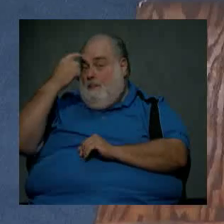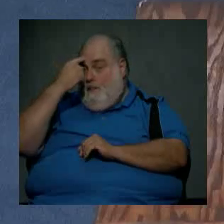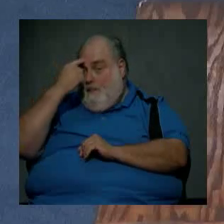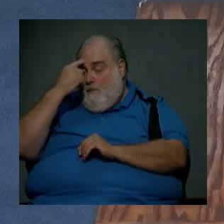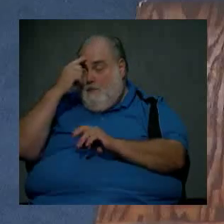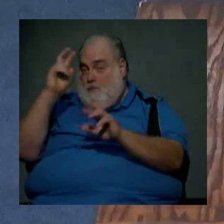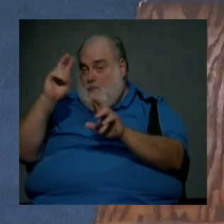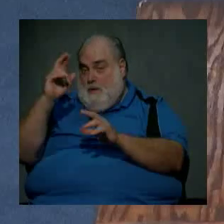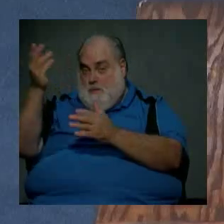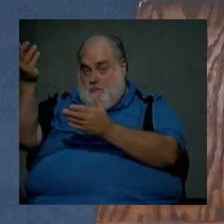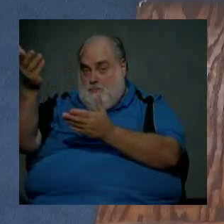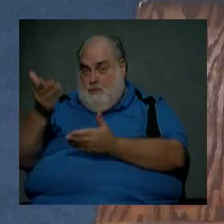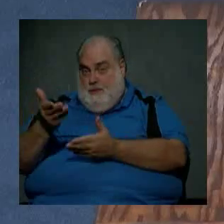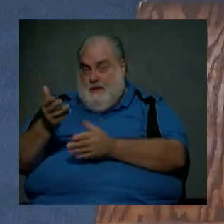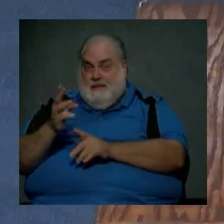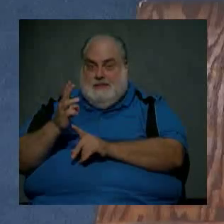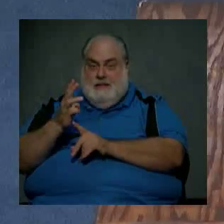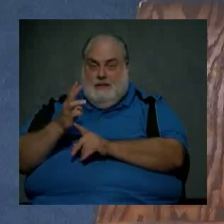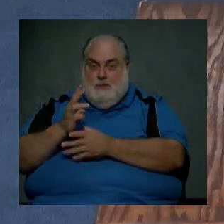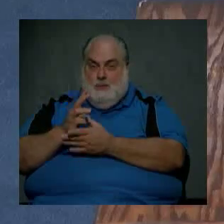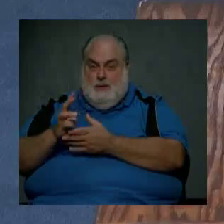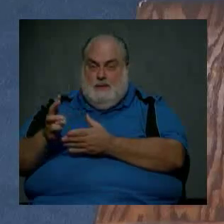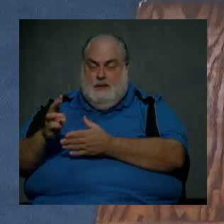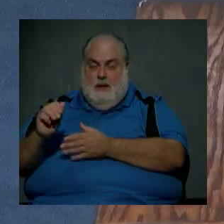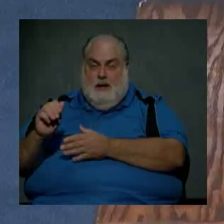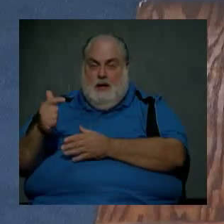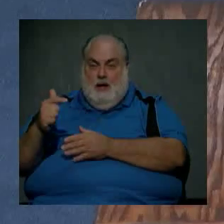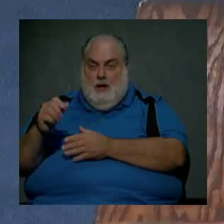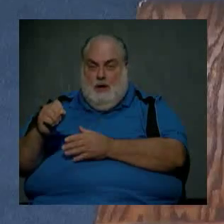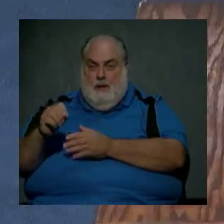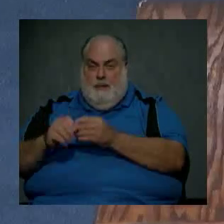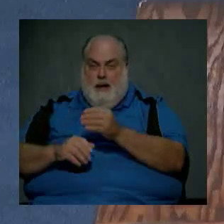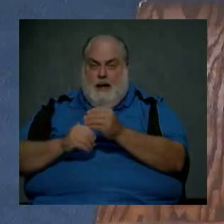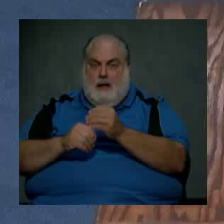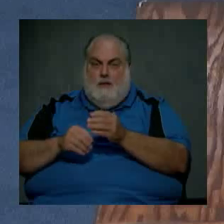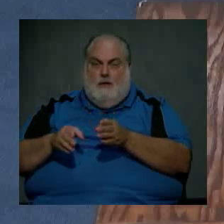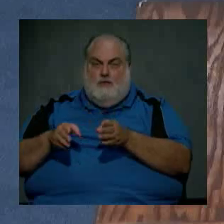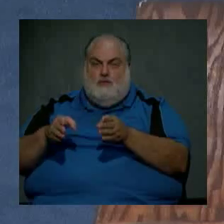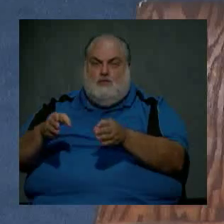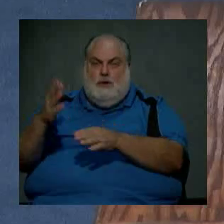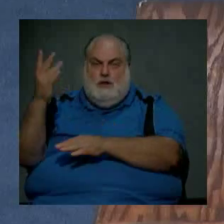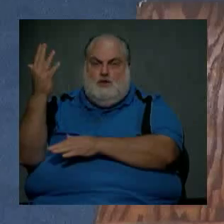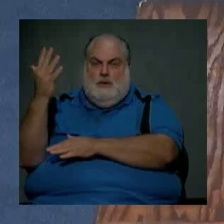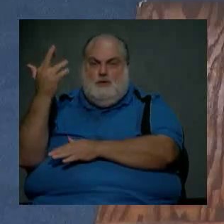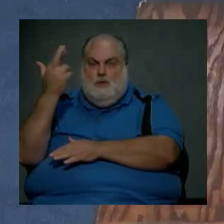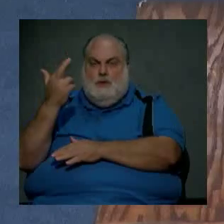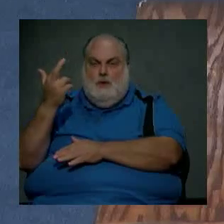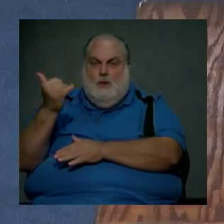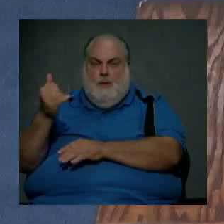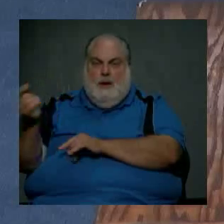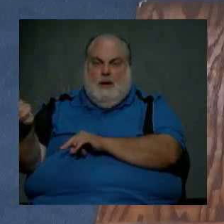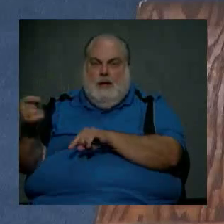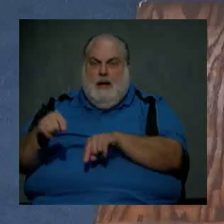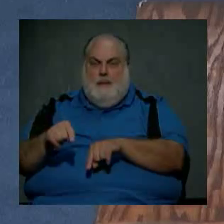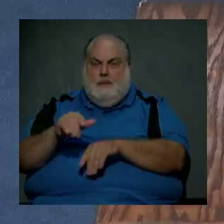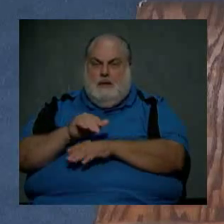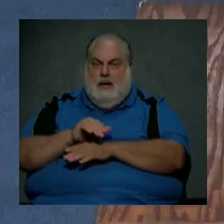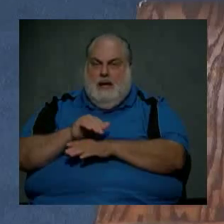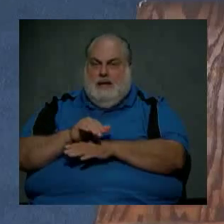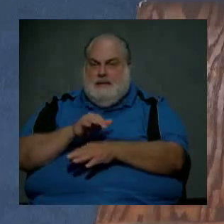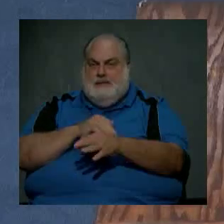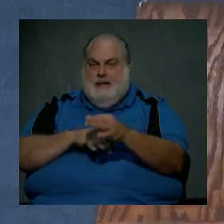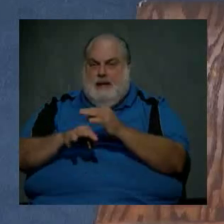Planning Commission 6 weeks ago, but then we added the item about the street trees, and so that's why we're here tonight instead of in the